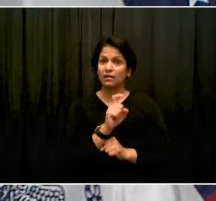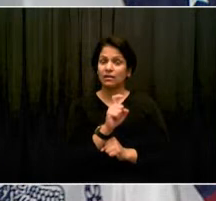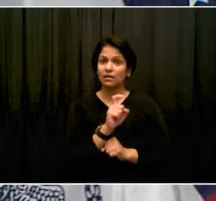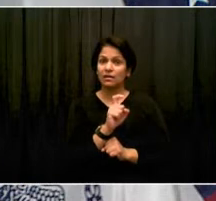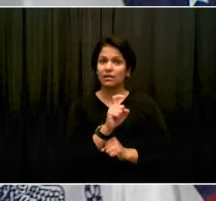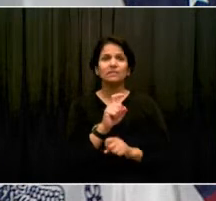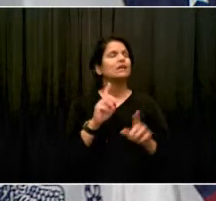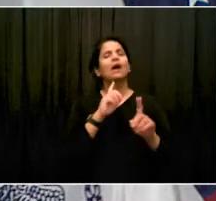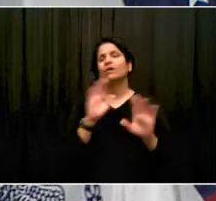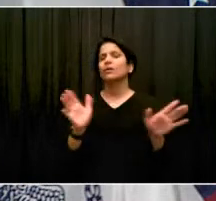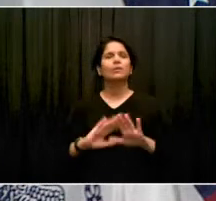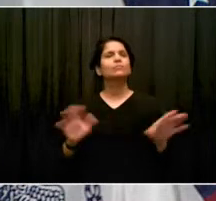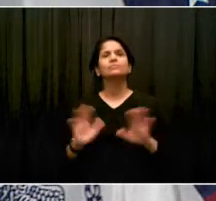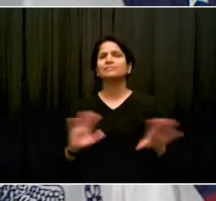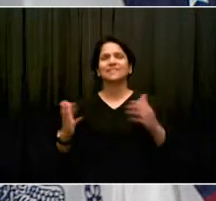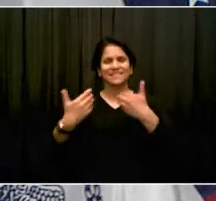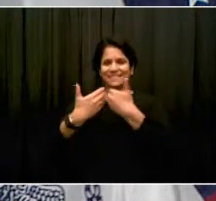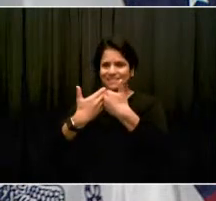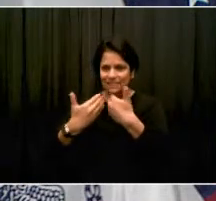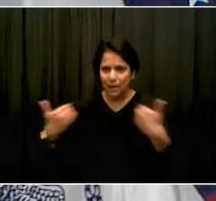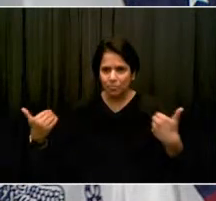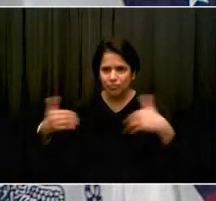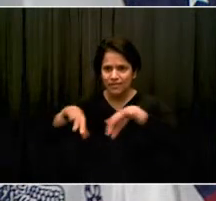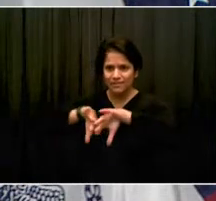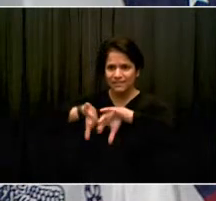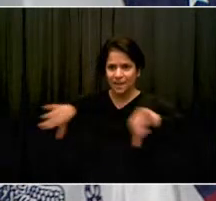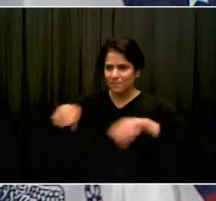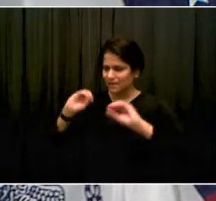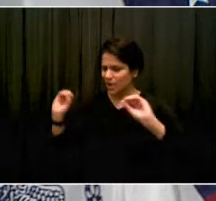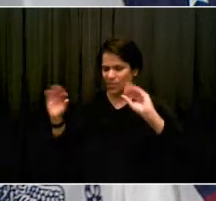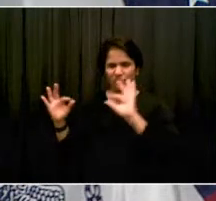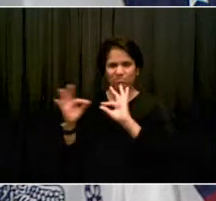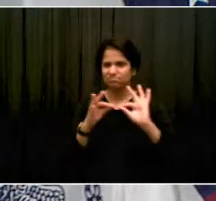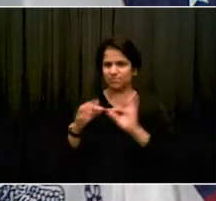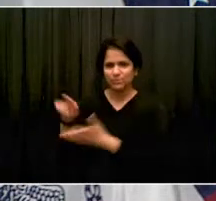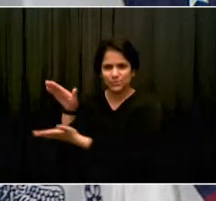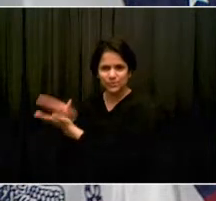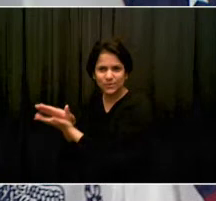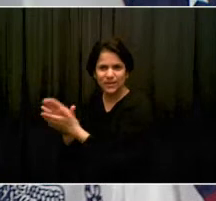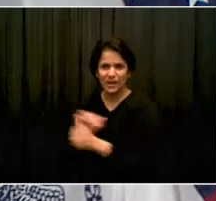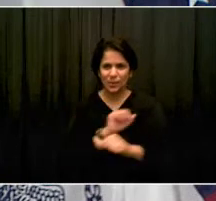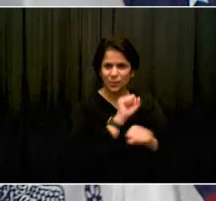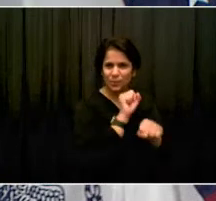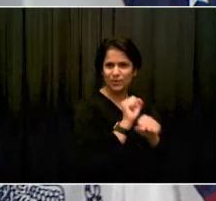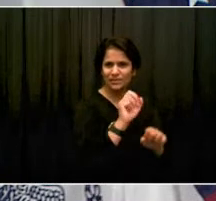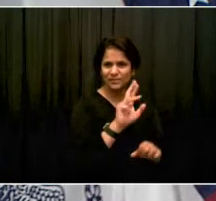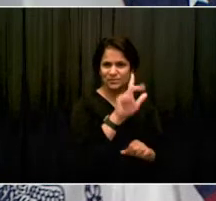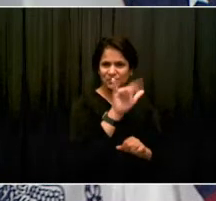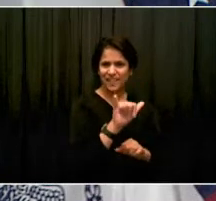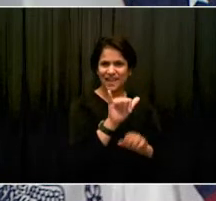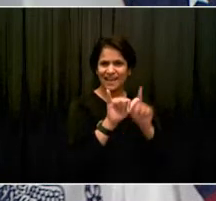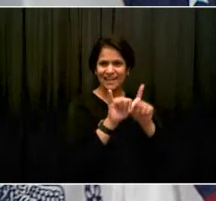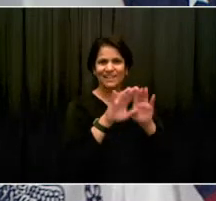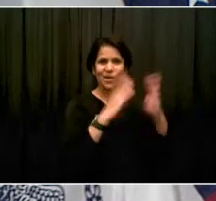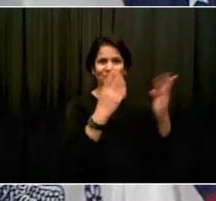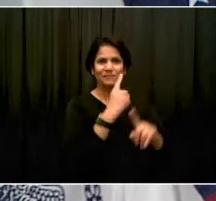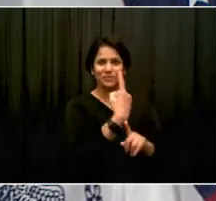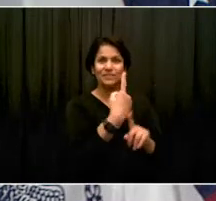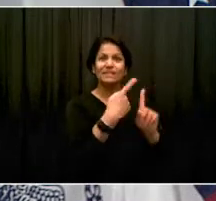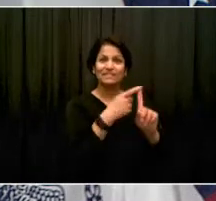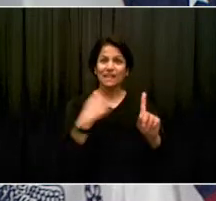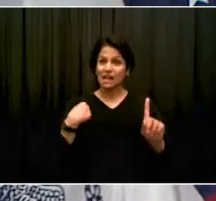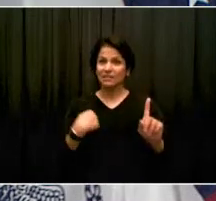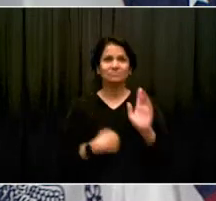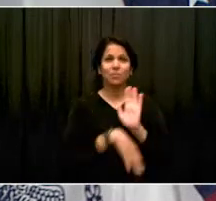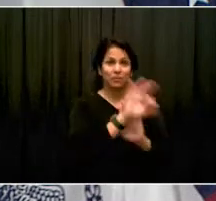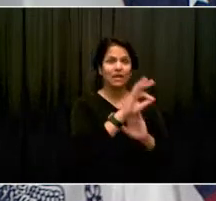different businesses and institutions to get ready for that. But it's also time to keep getting more and more people vaccinated. I said